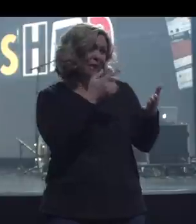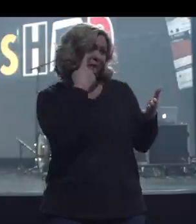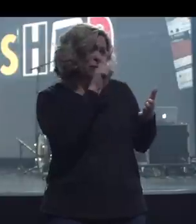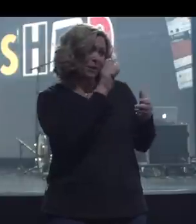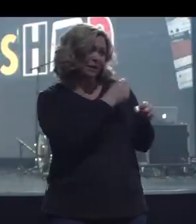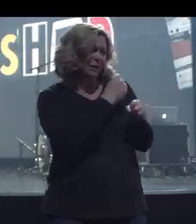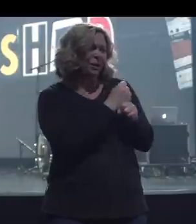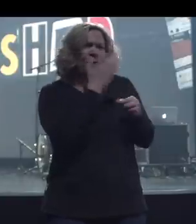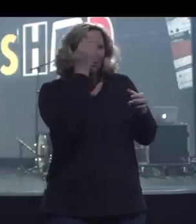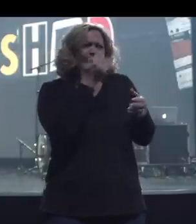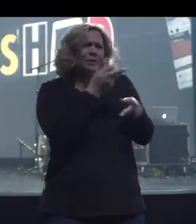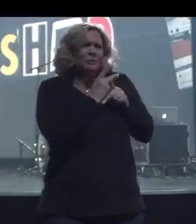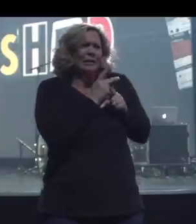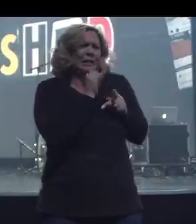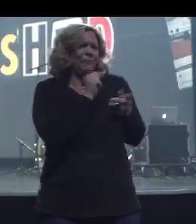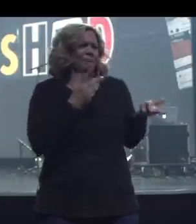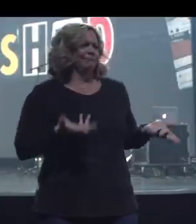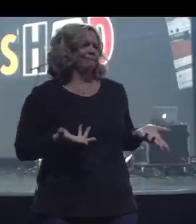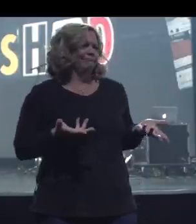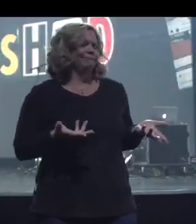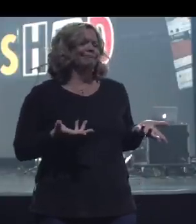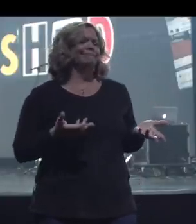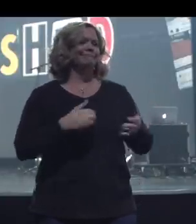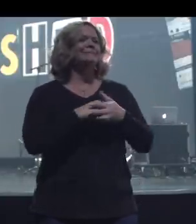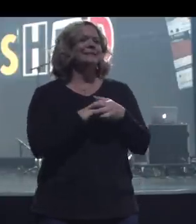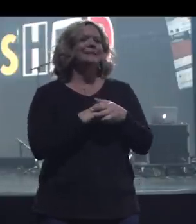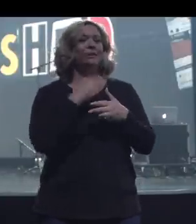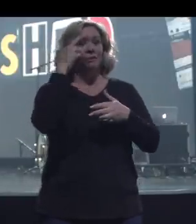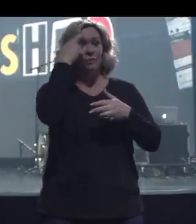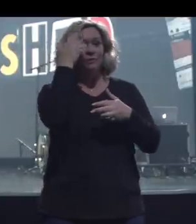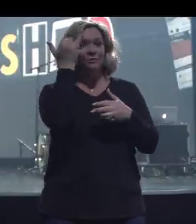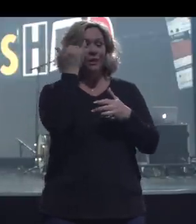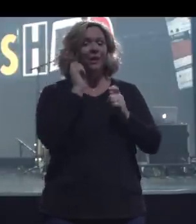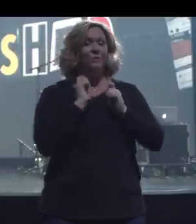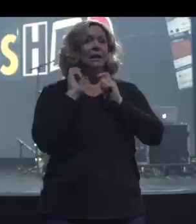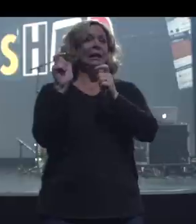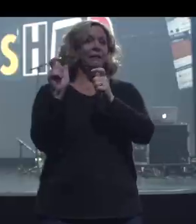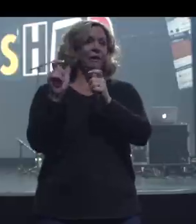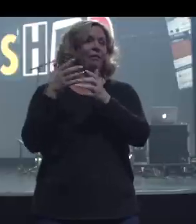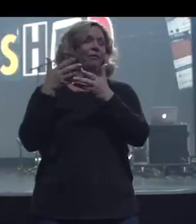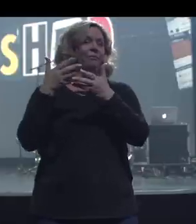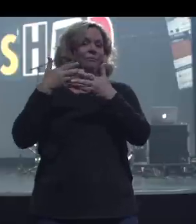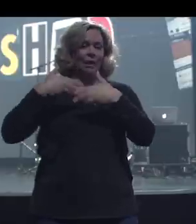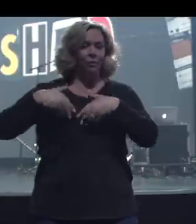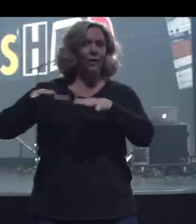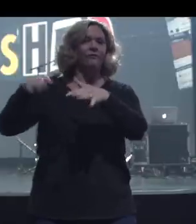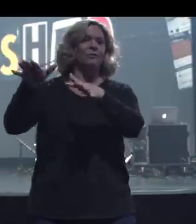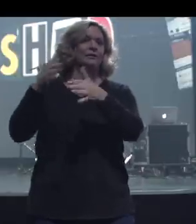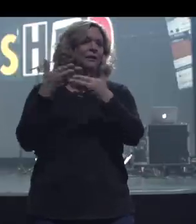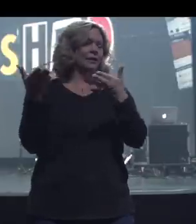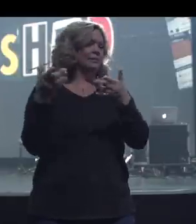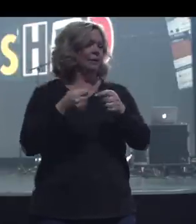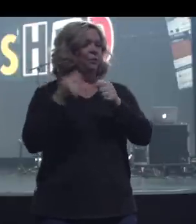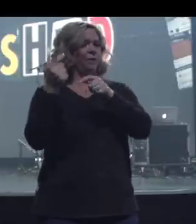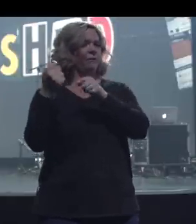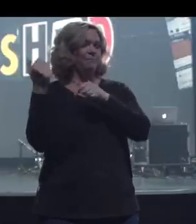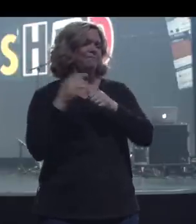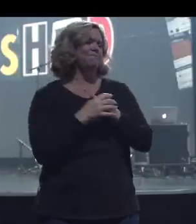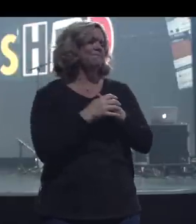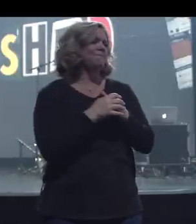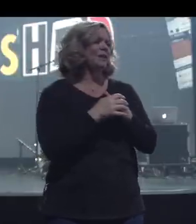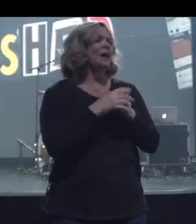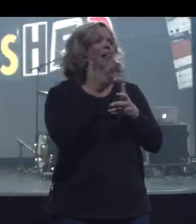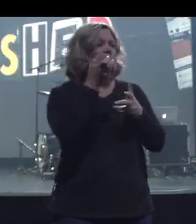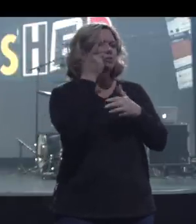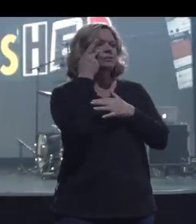with it? The reason I want you to do this, and I'm going to do it too, our family's doing this, is because I want you to